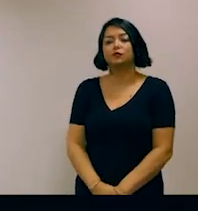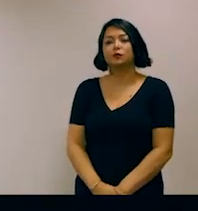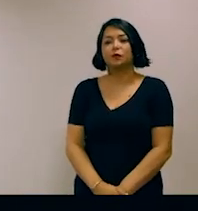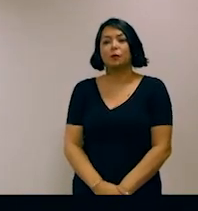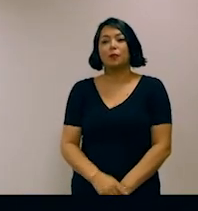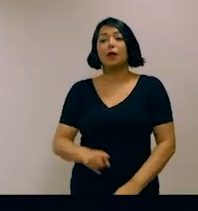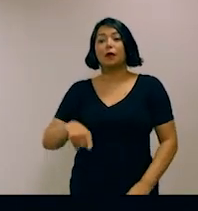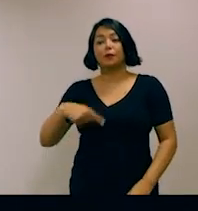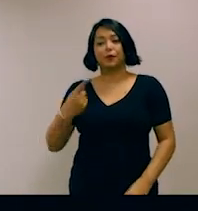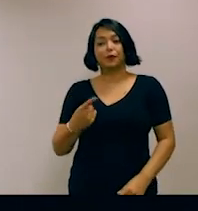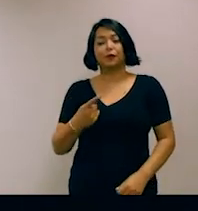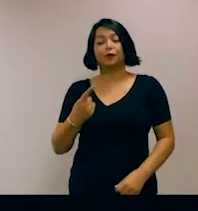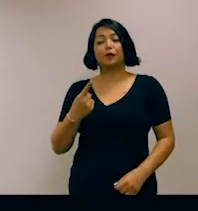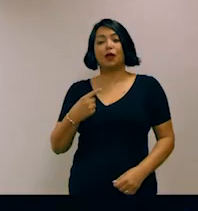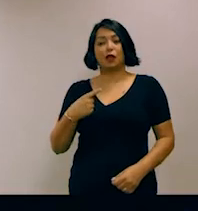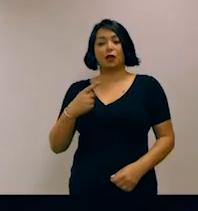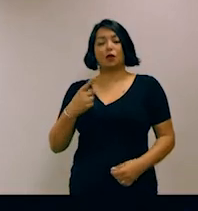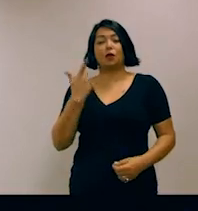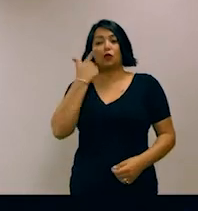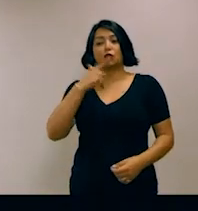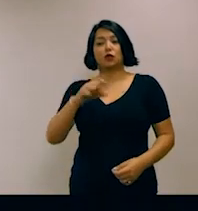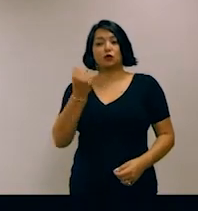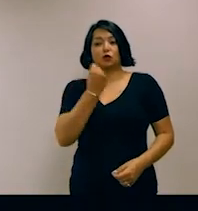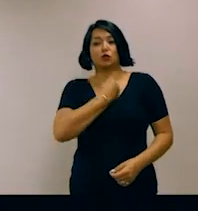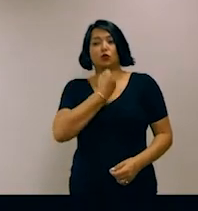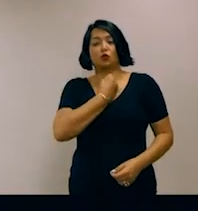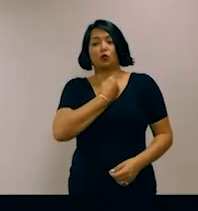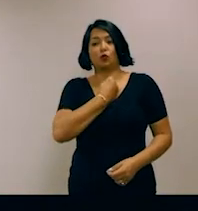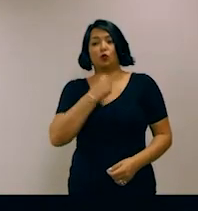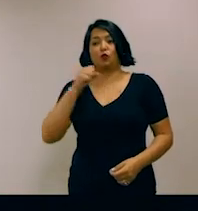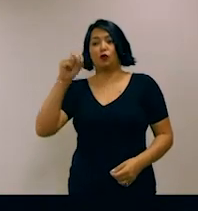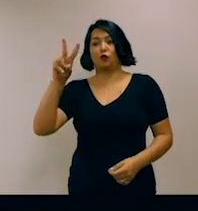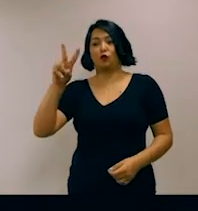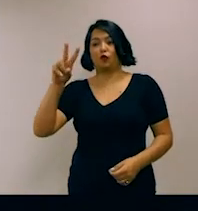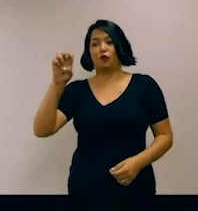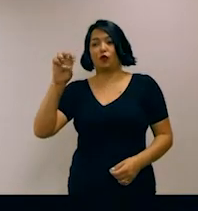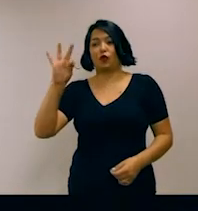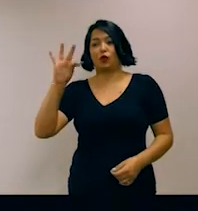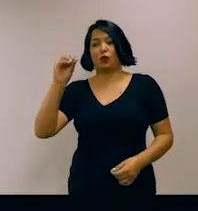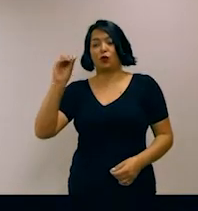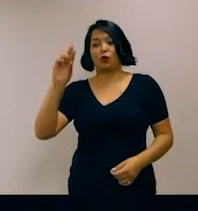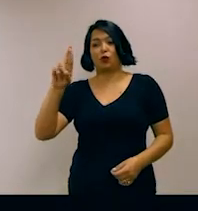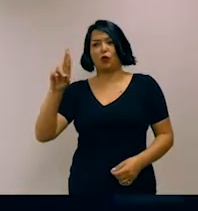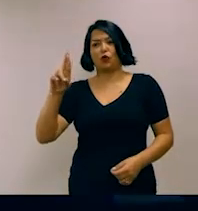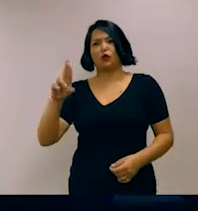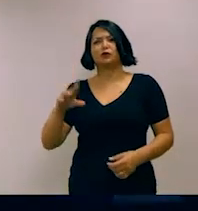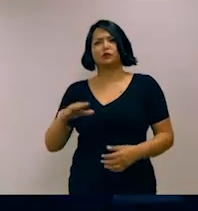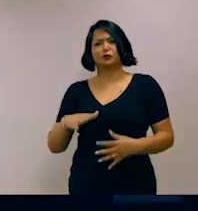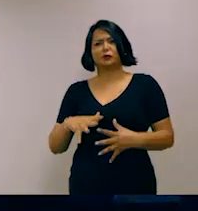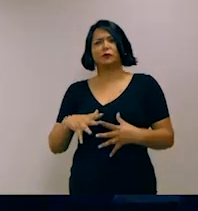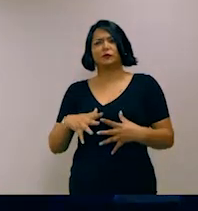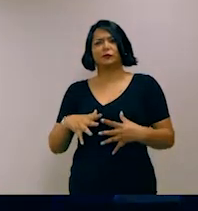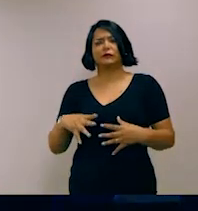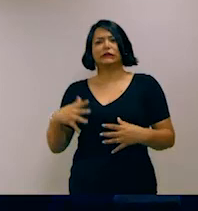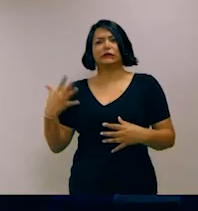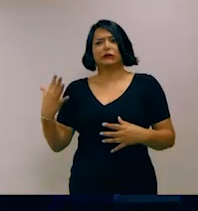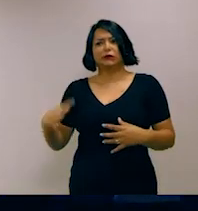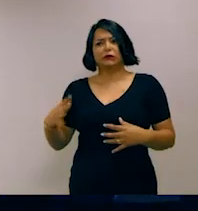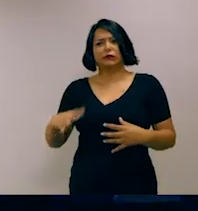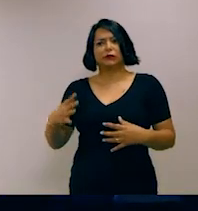to vec. And after that, I arrived at a dense vector with 300